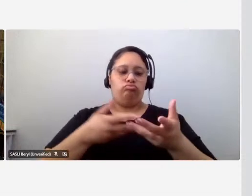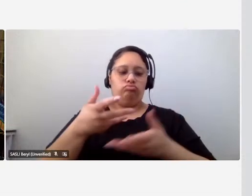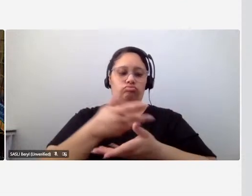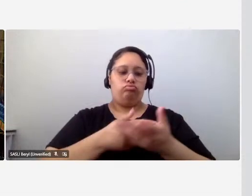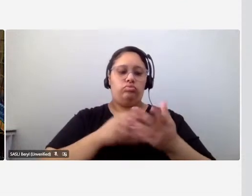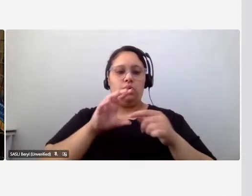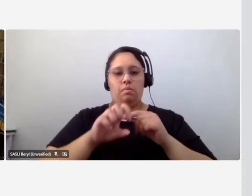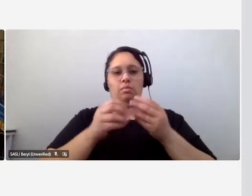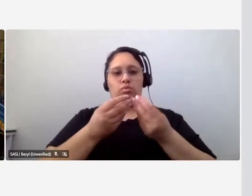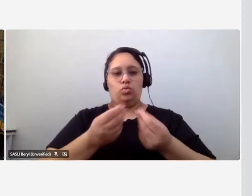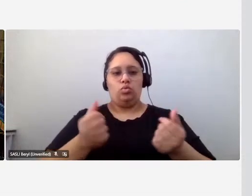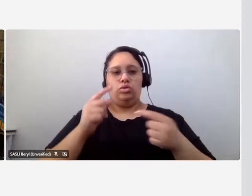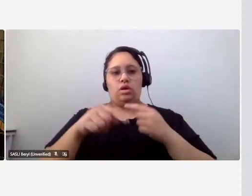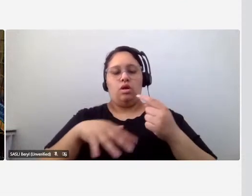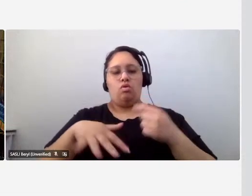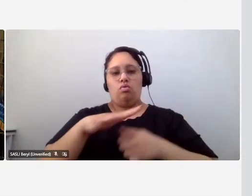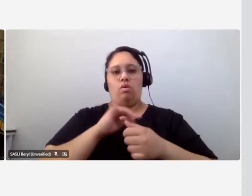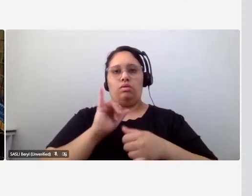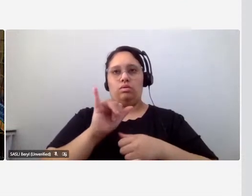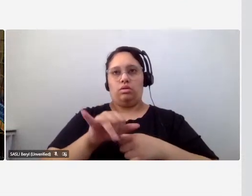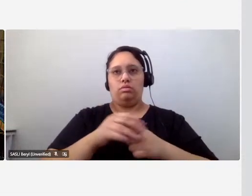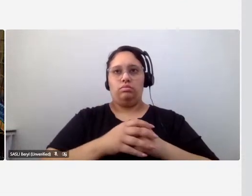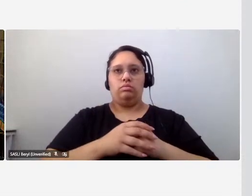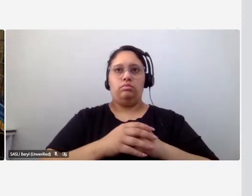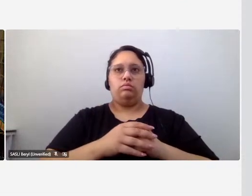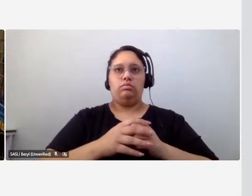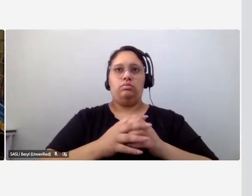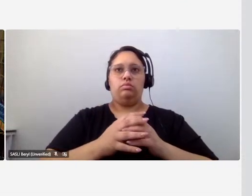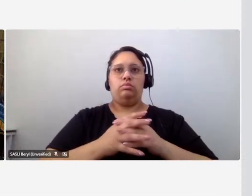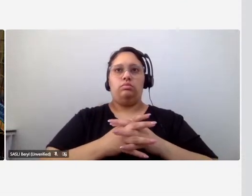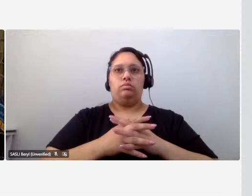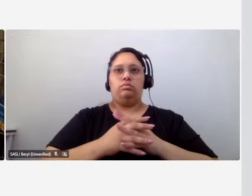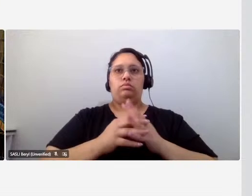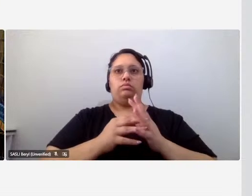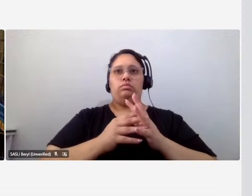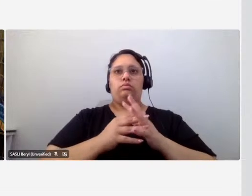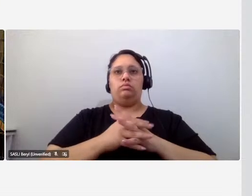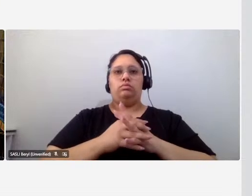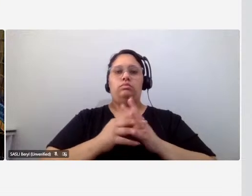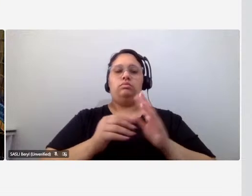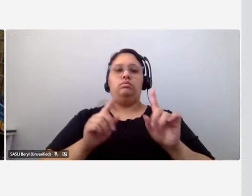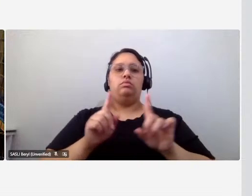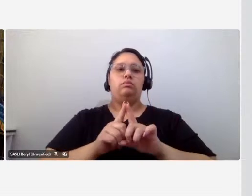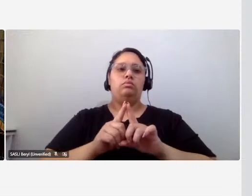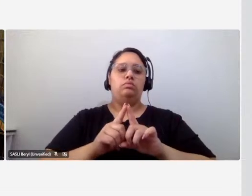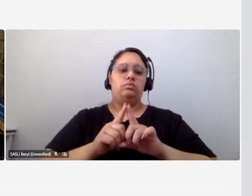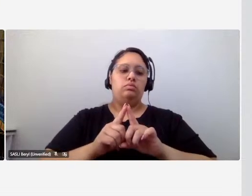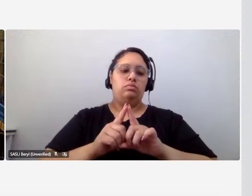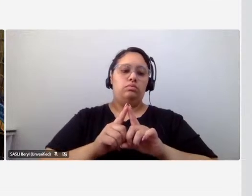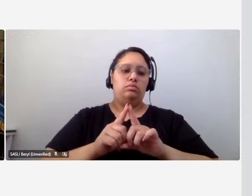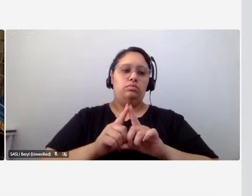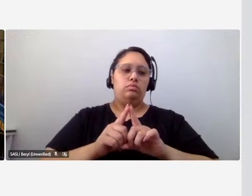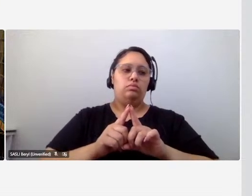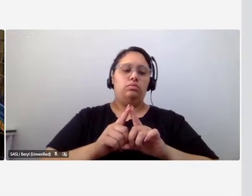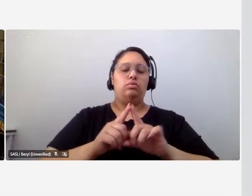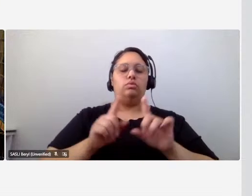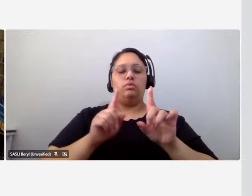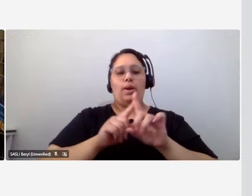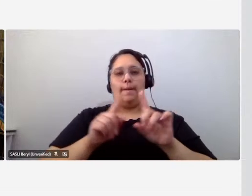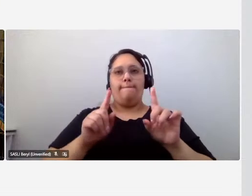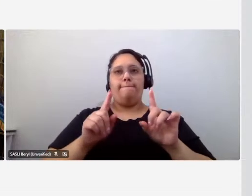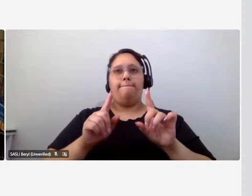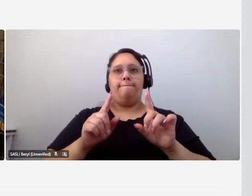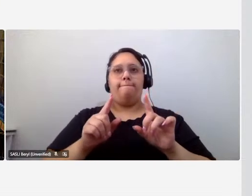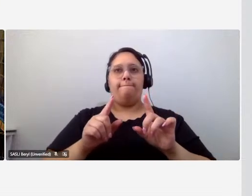finding solutions around that. The staff challenges matter is throughout the province. Other boards that I sit